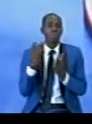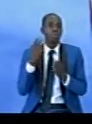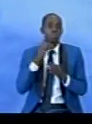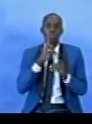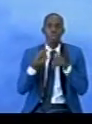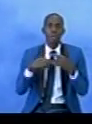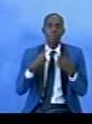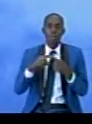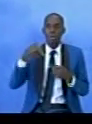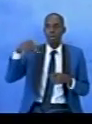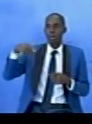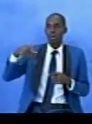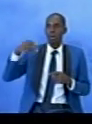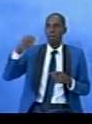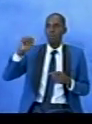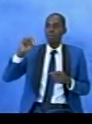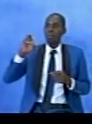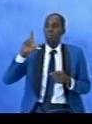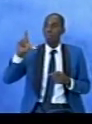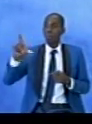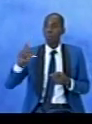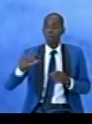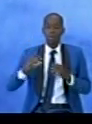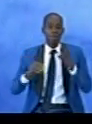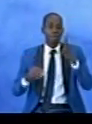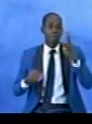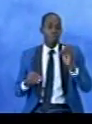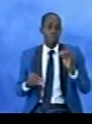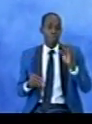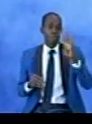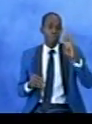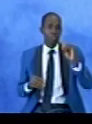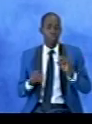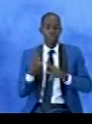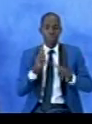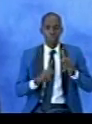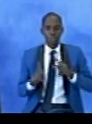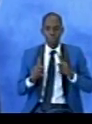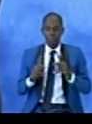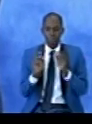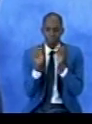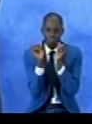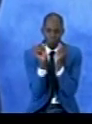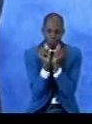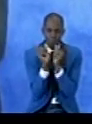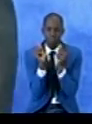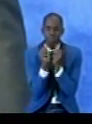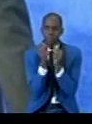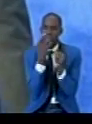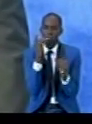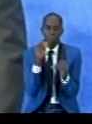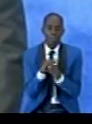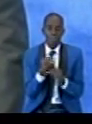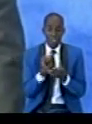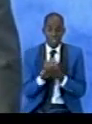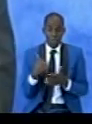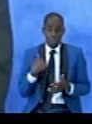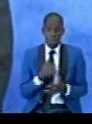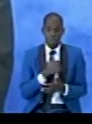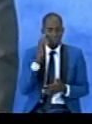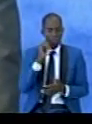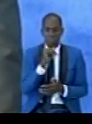they bound themselves in an oath and they said, we will not eat anything until